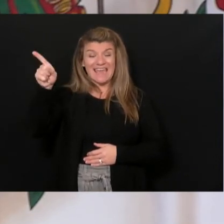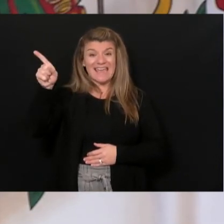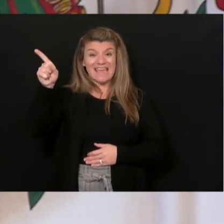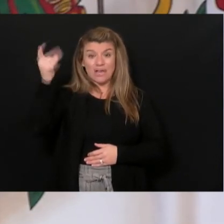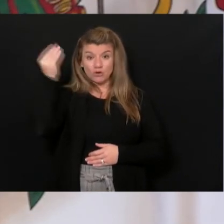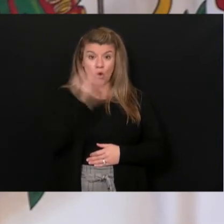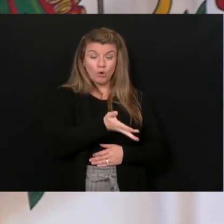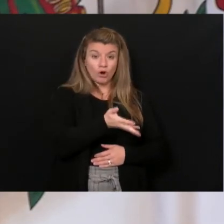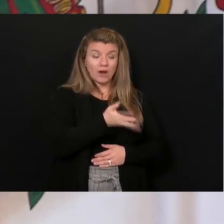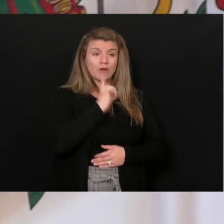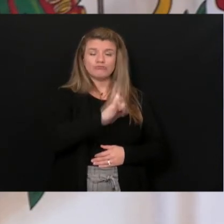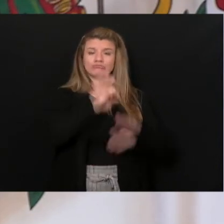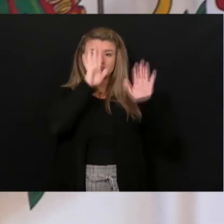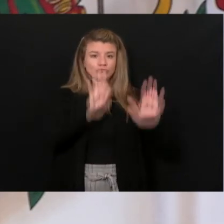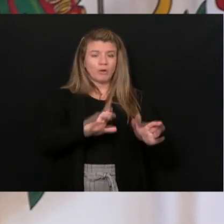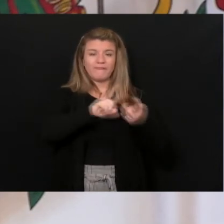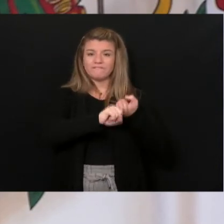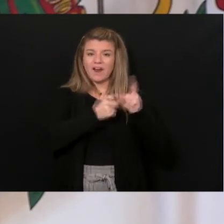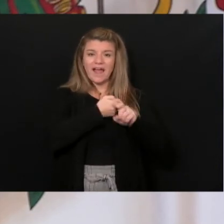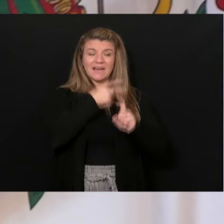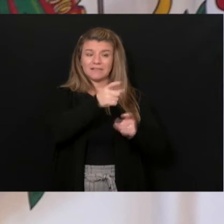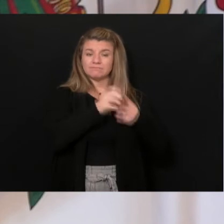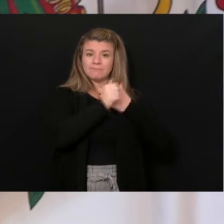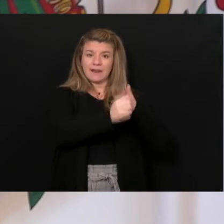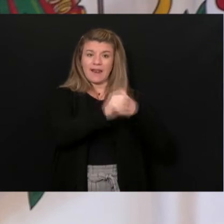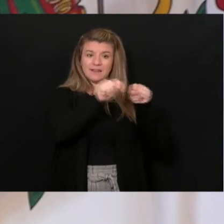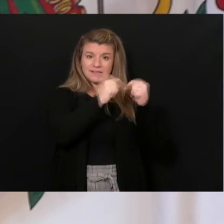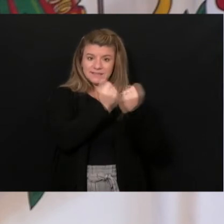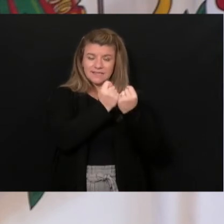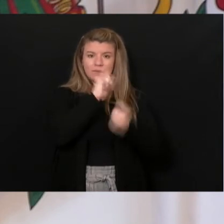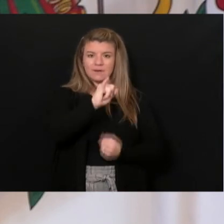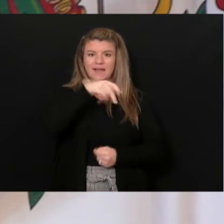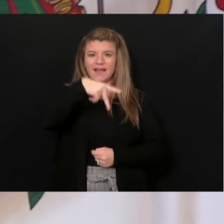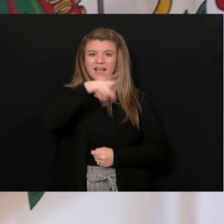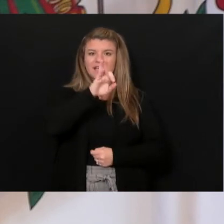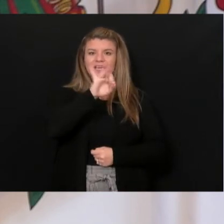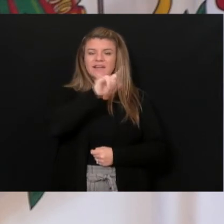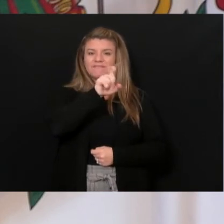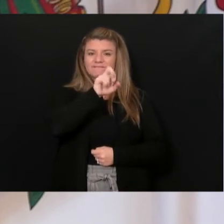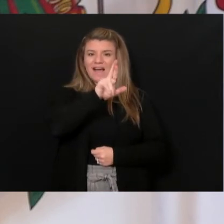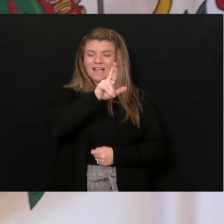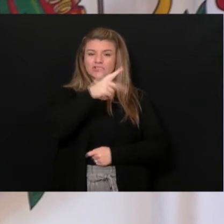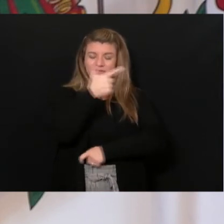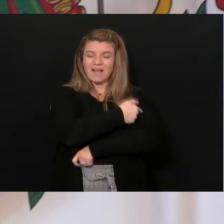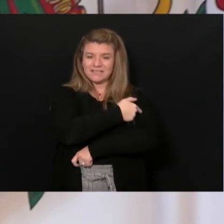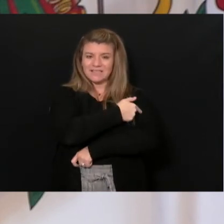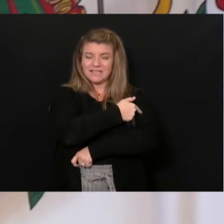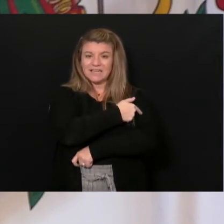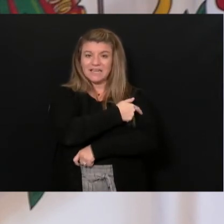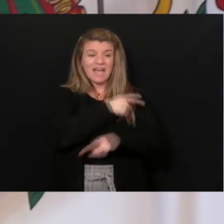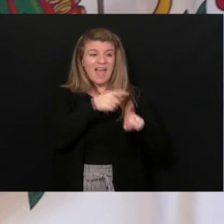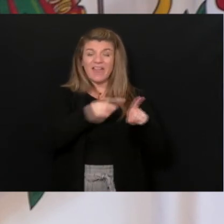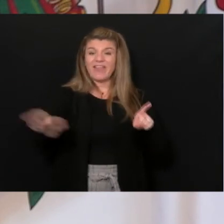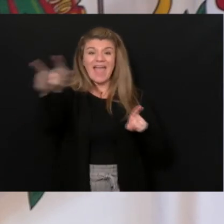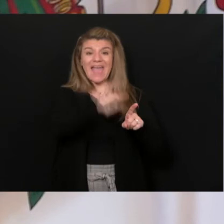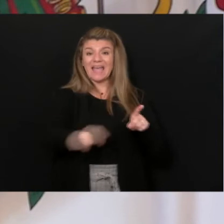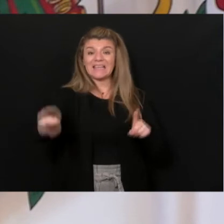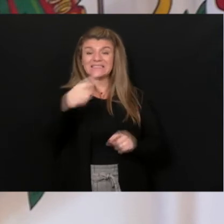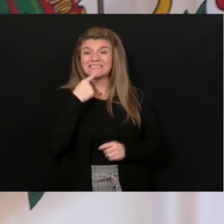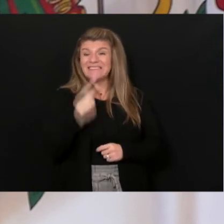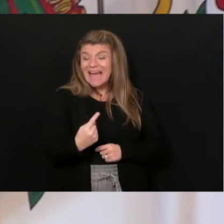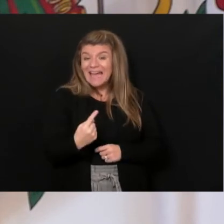great friend that headed up the team and everything with the Pfizer deal, or the Pfizer vaccine, and they said that